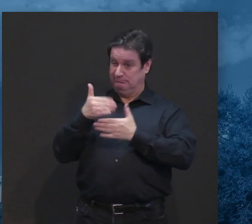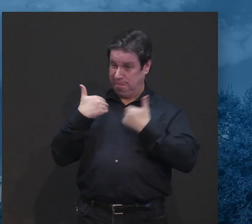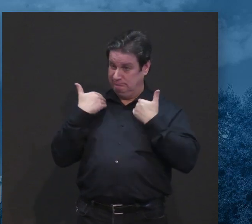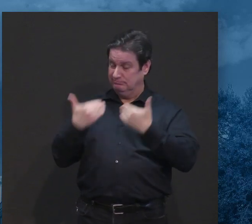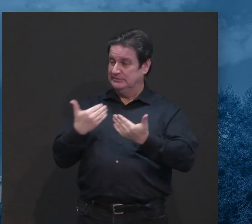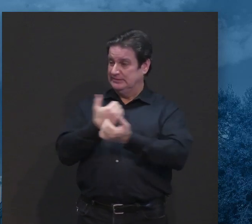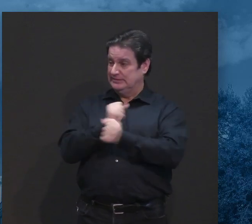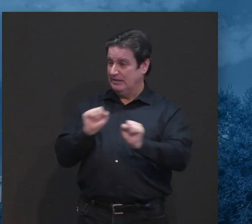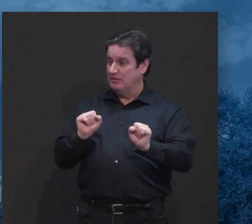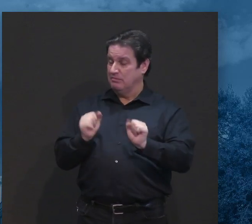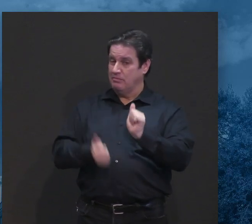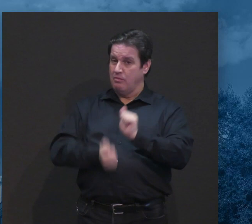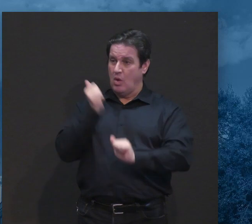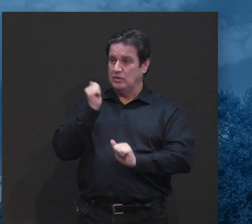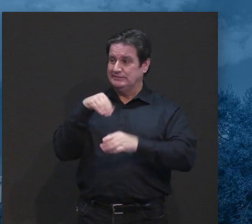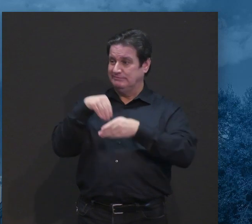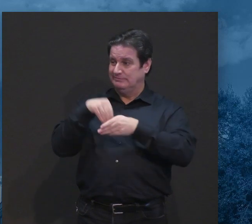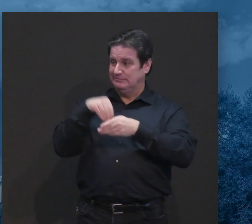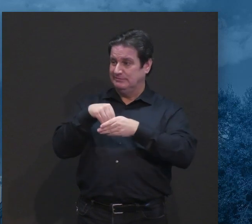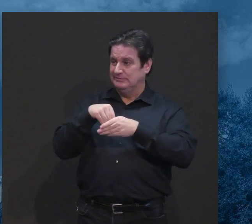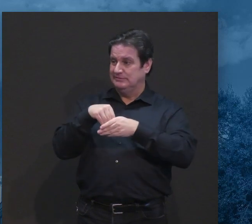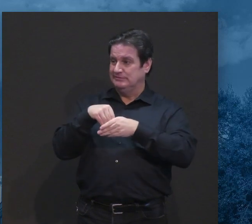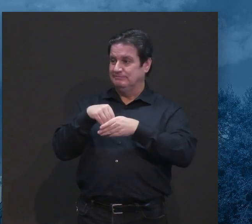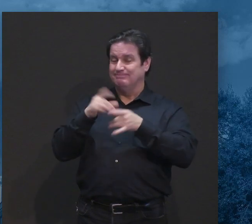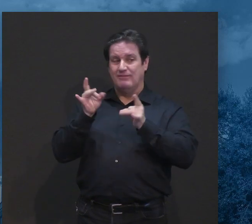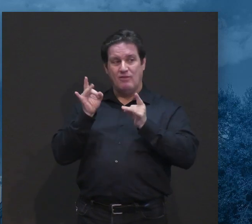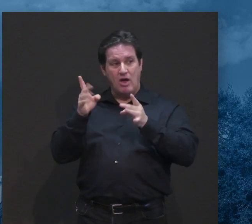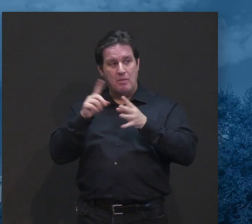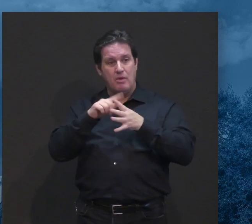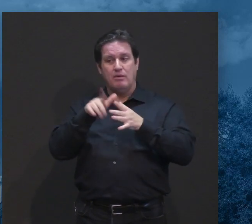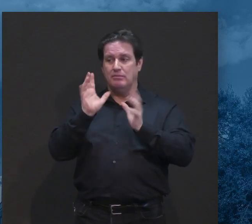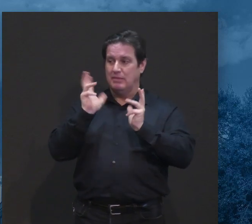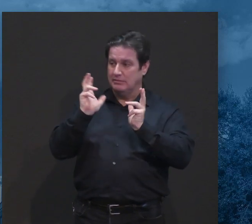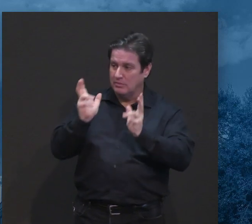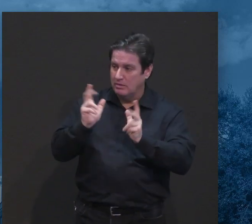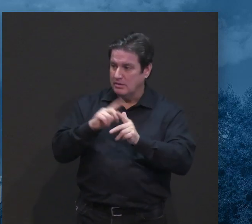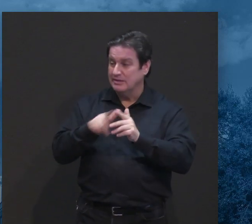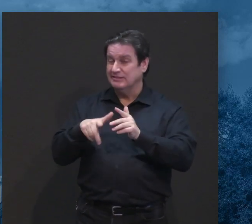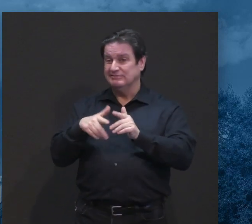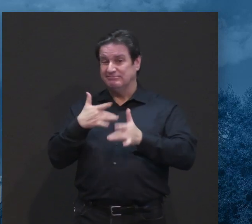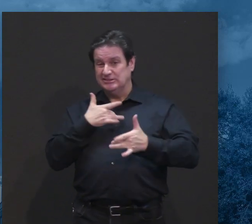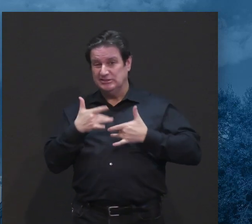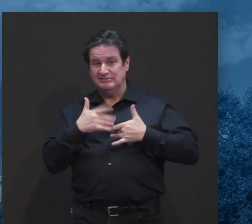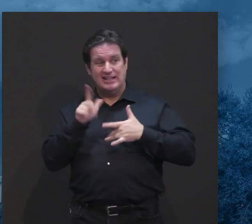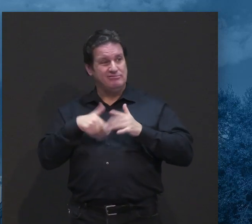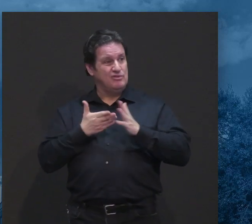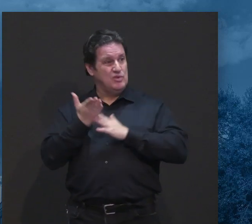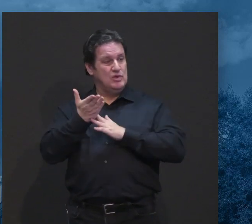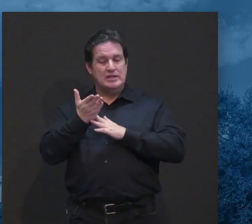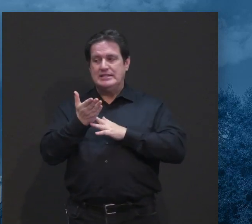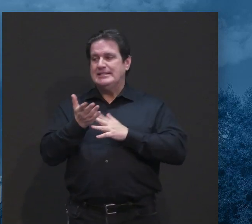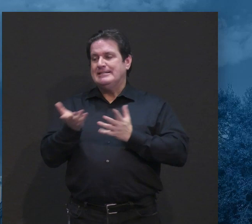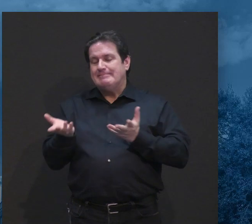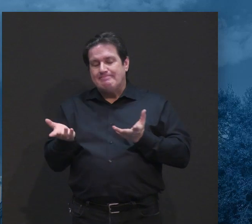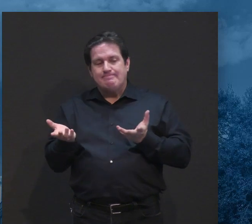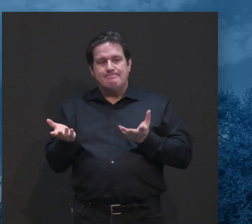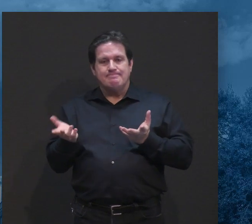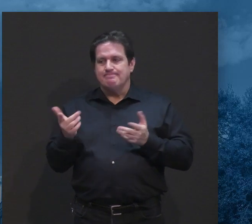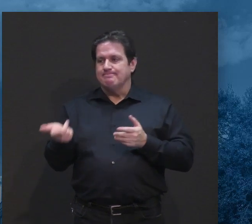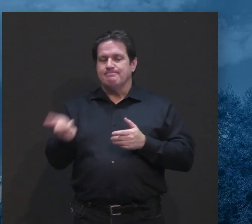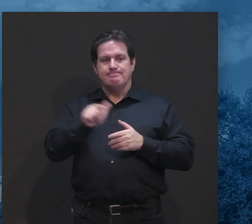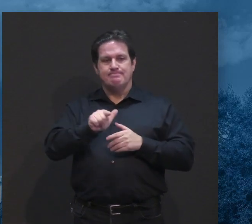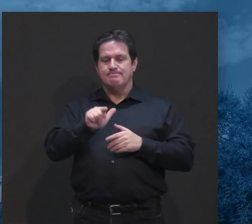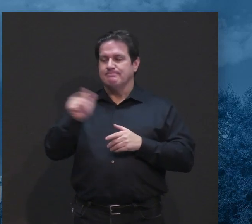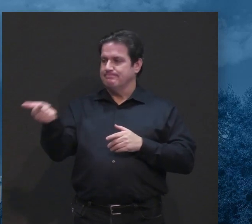given that most of them are indoor activities? Is there any concern with them not being able to get through? Yeah, I'll their turn this seasons? over to